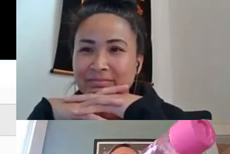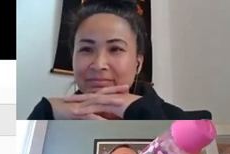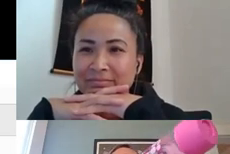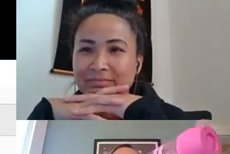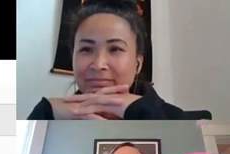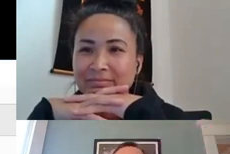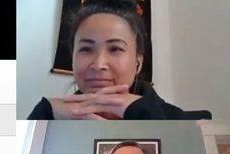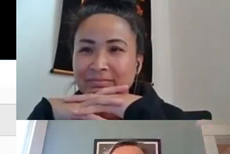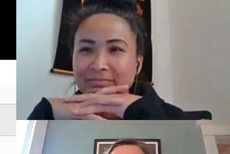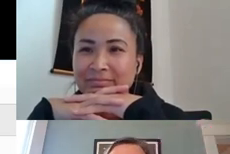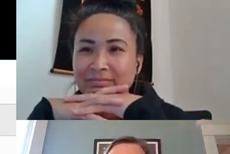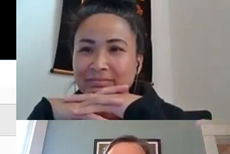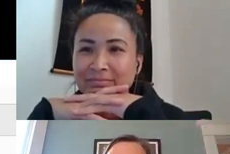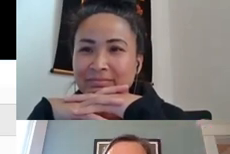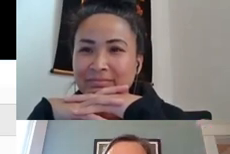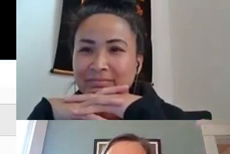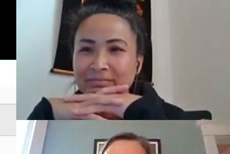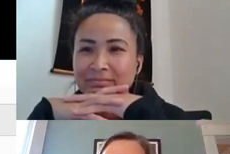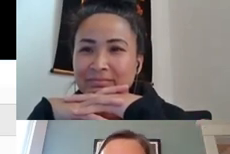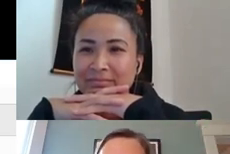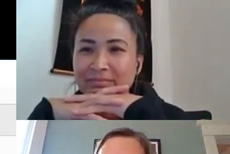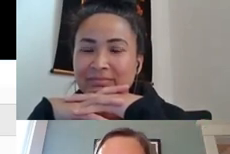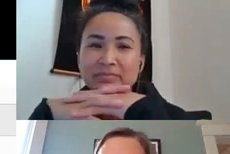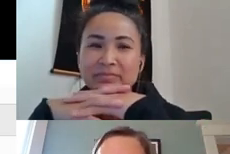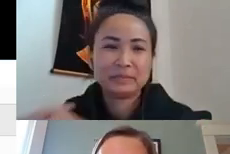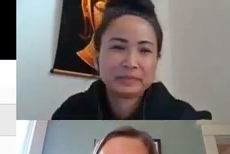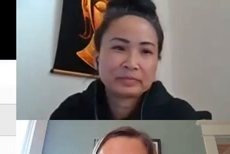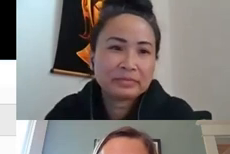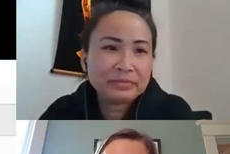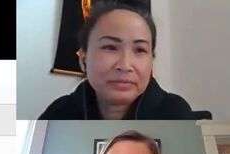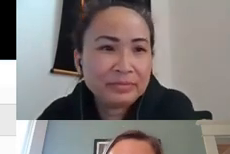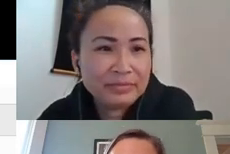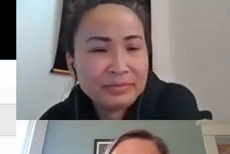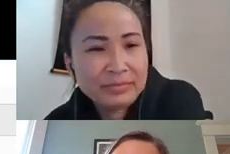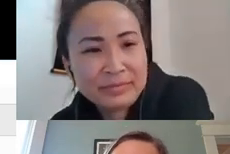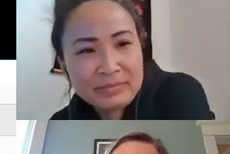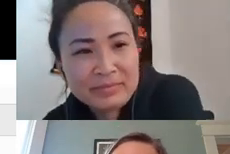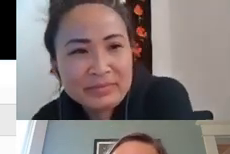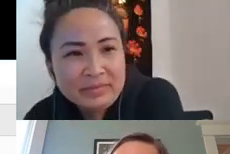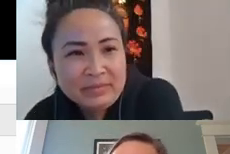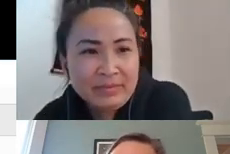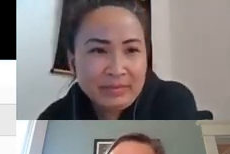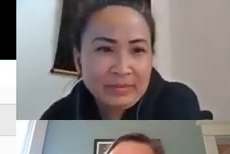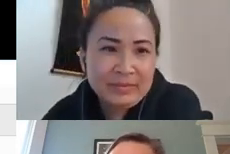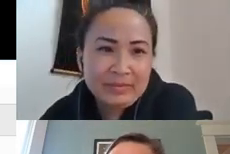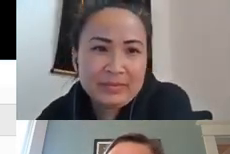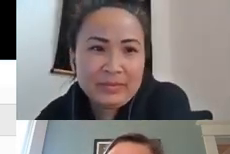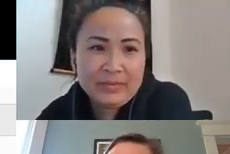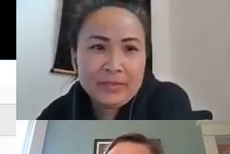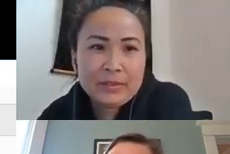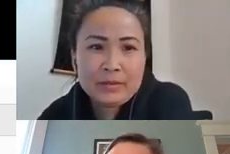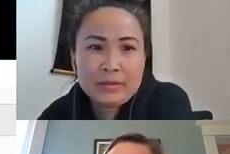the Association of Oregon Centers, Centers for Independent Living across the state of Oregon. I've been a member of